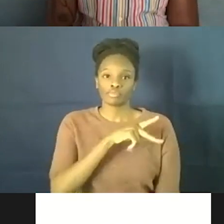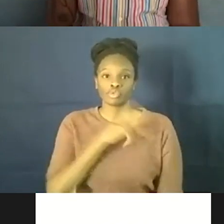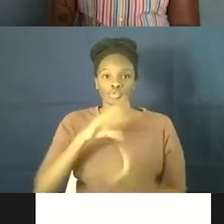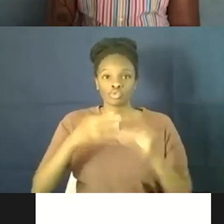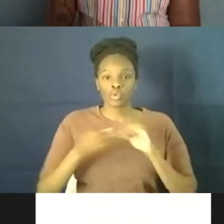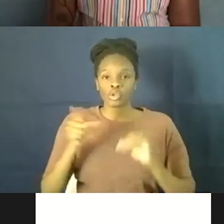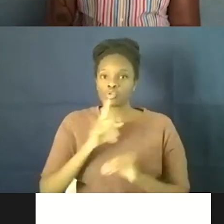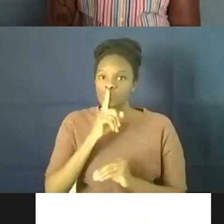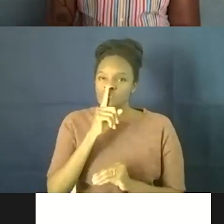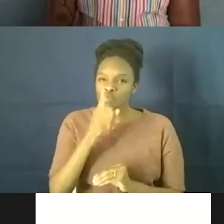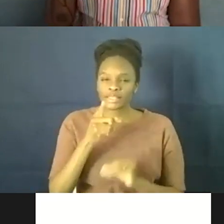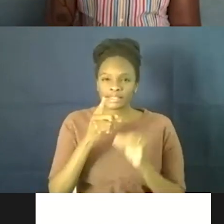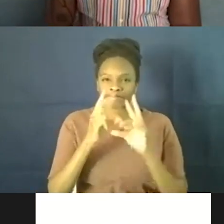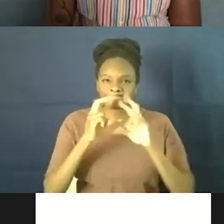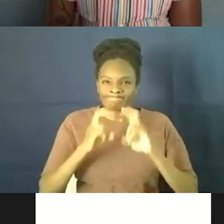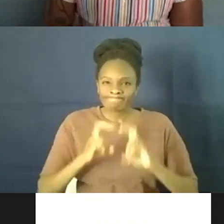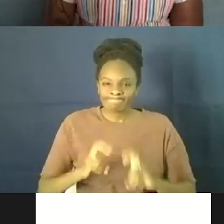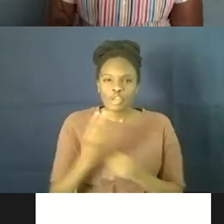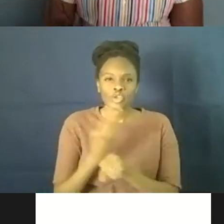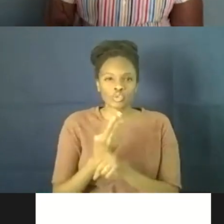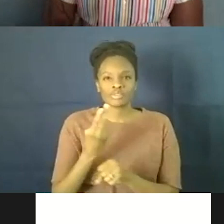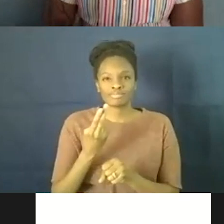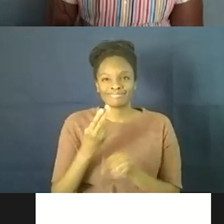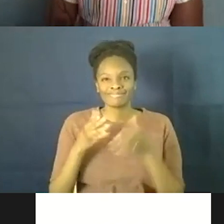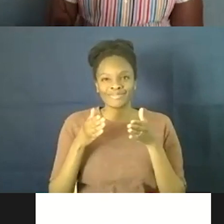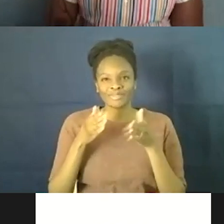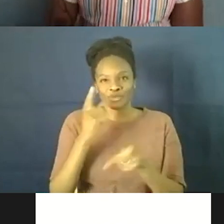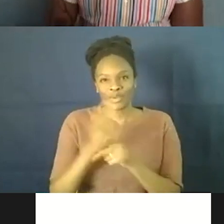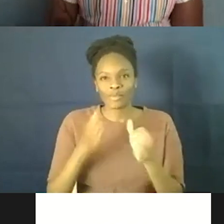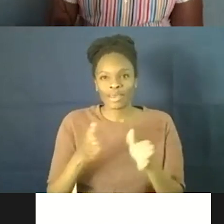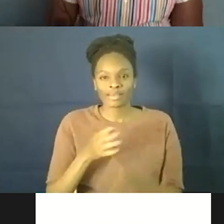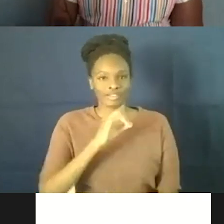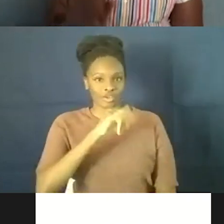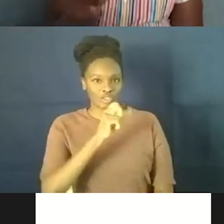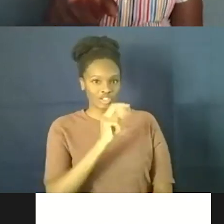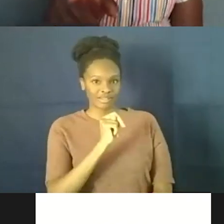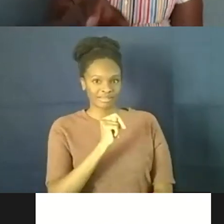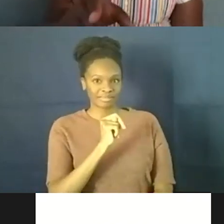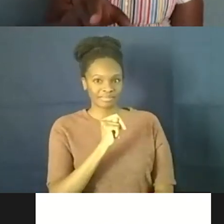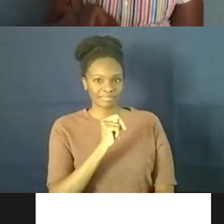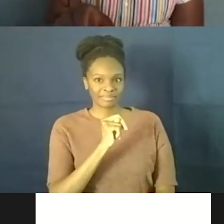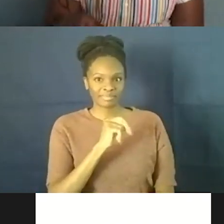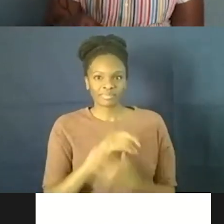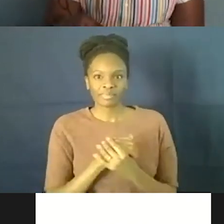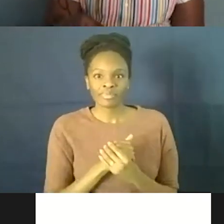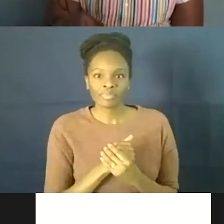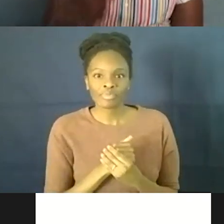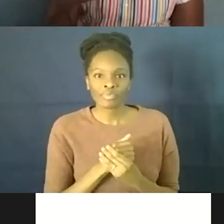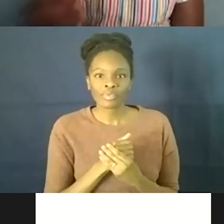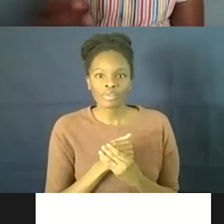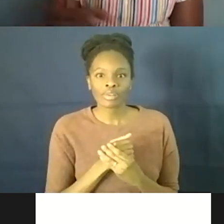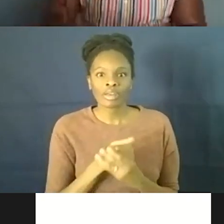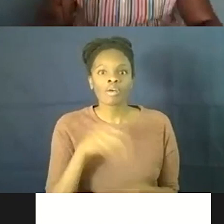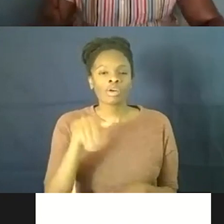mind it in the right way. You know, well, I appreciate that. to piggyback on that even further, Nastaran, like there